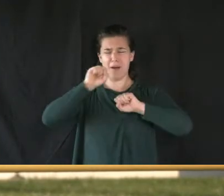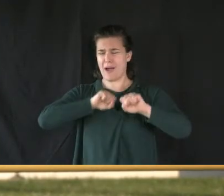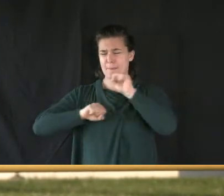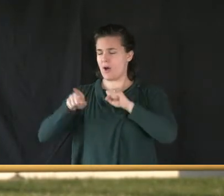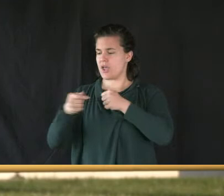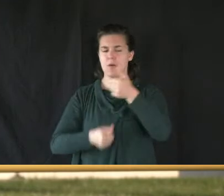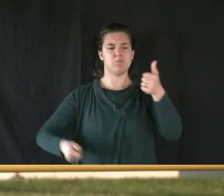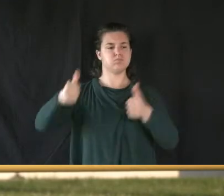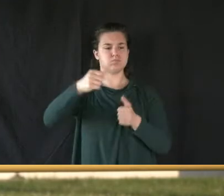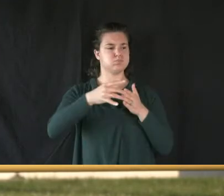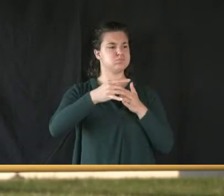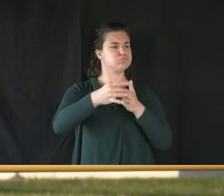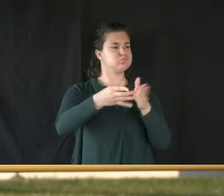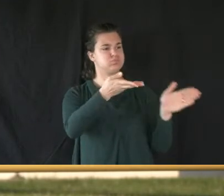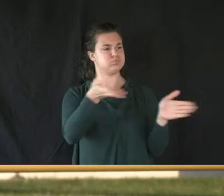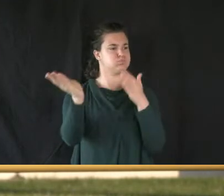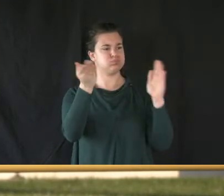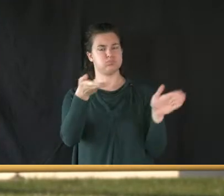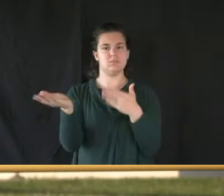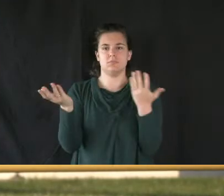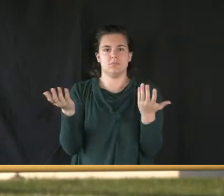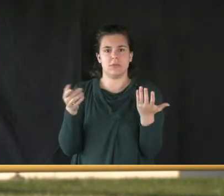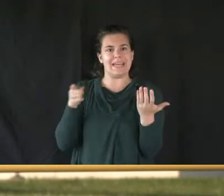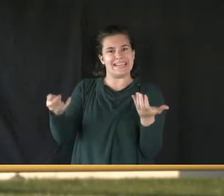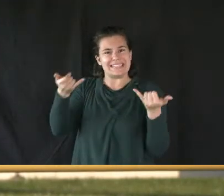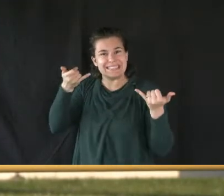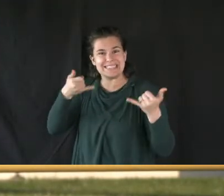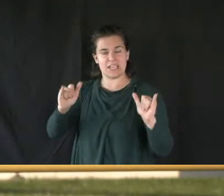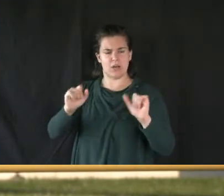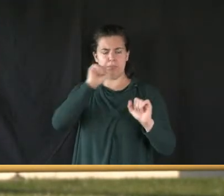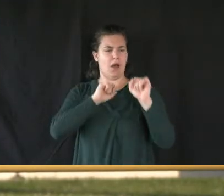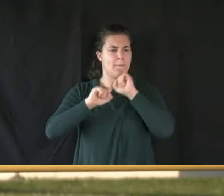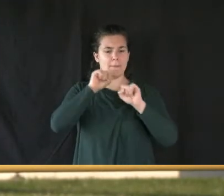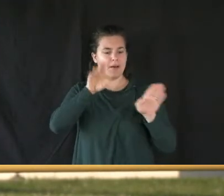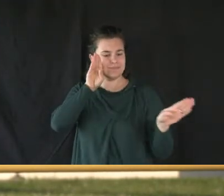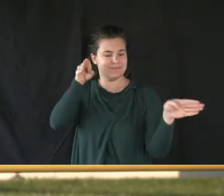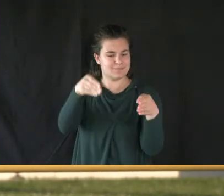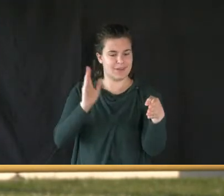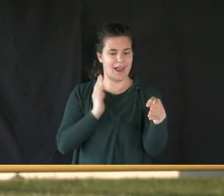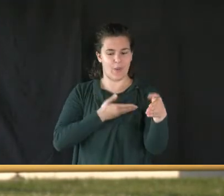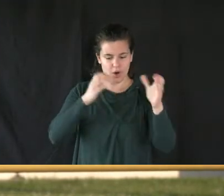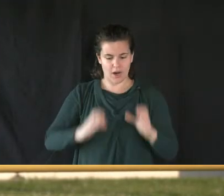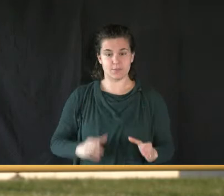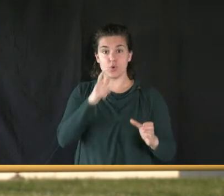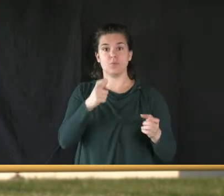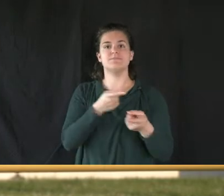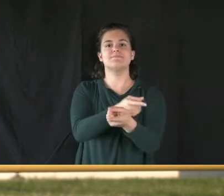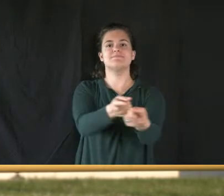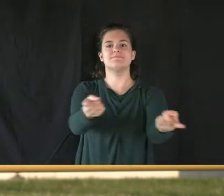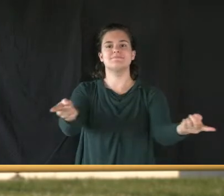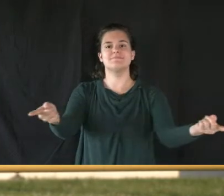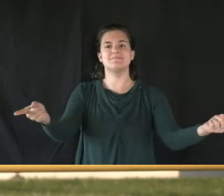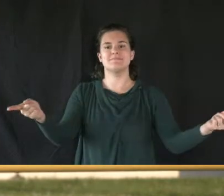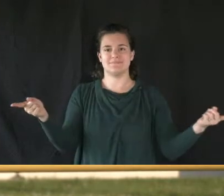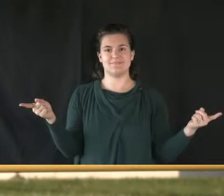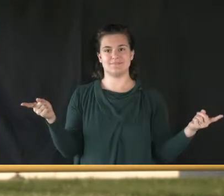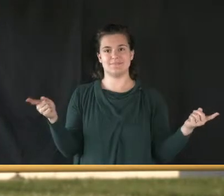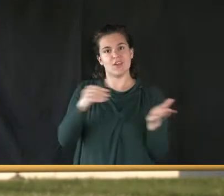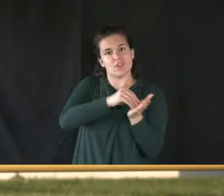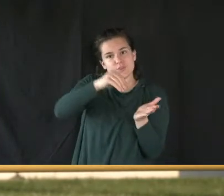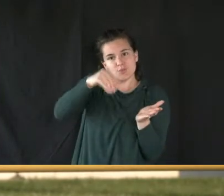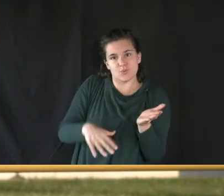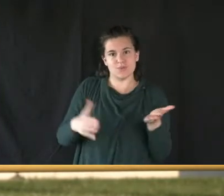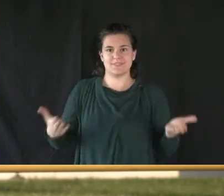all while never forgetting our customer, you, the students of